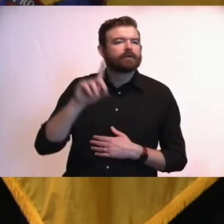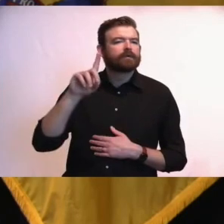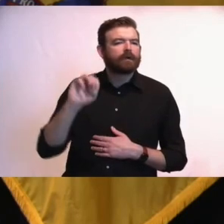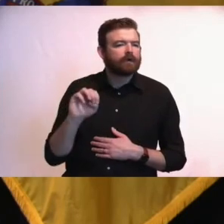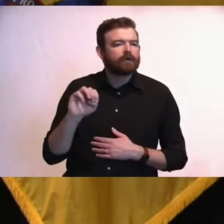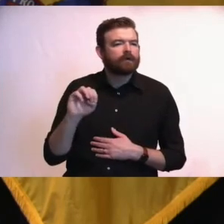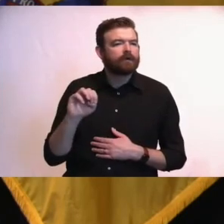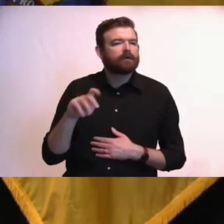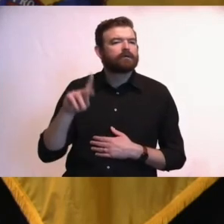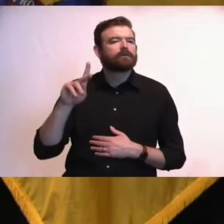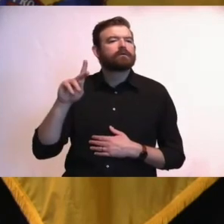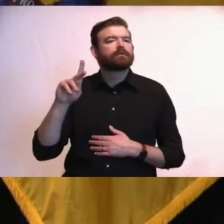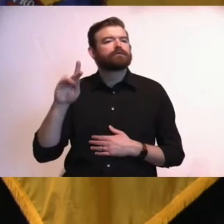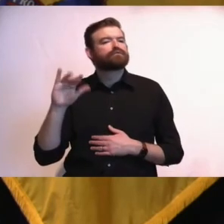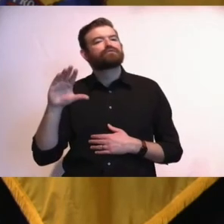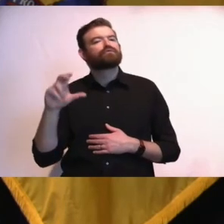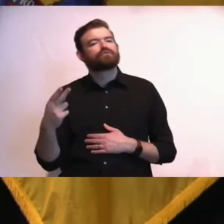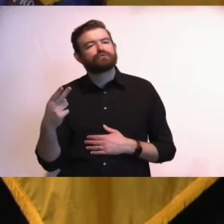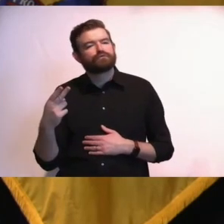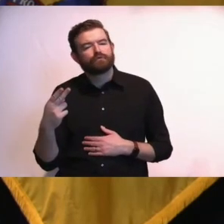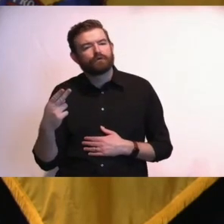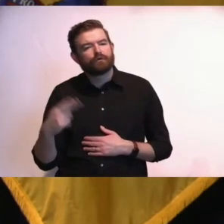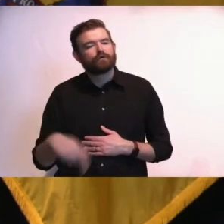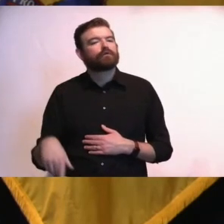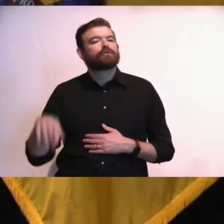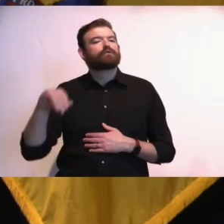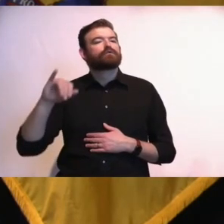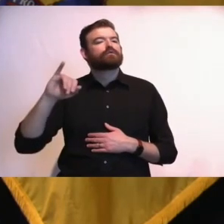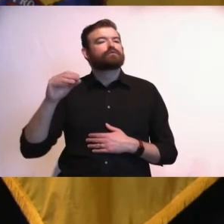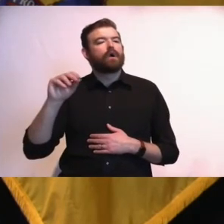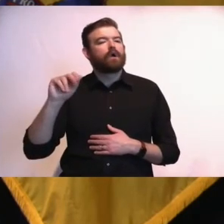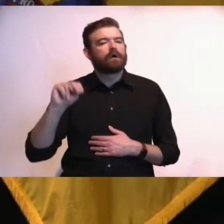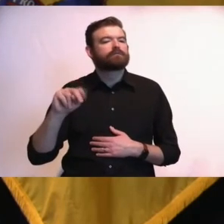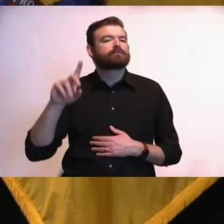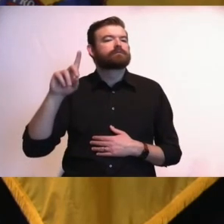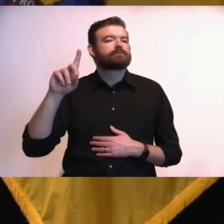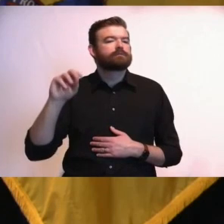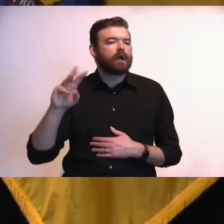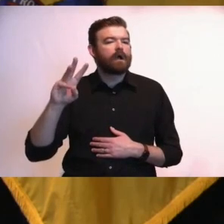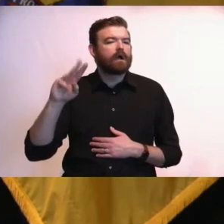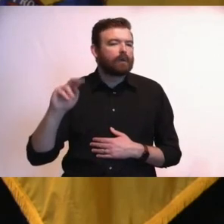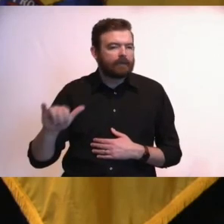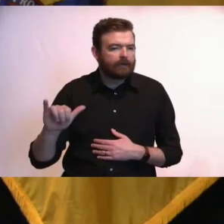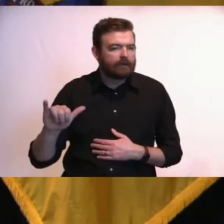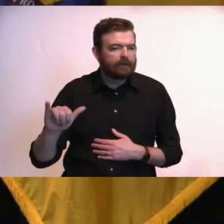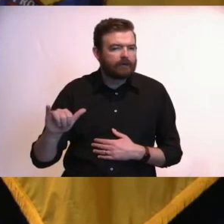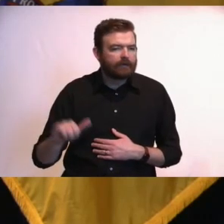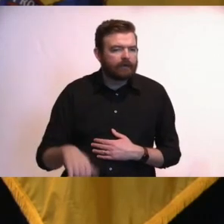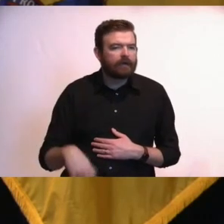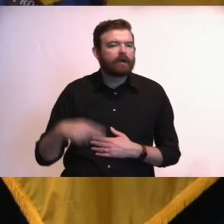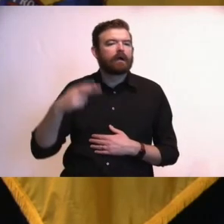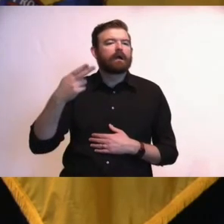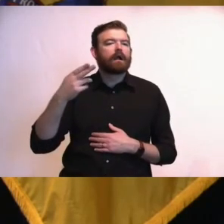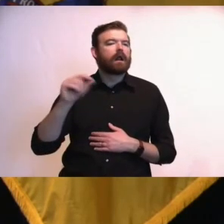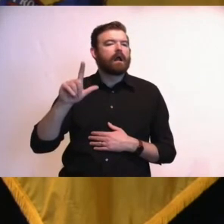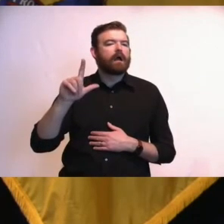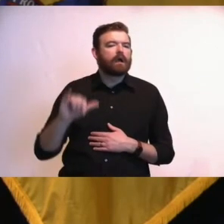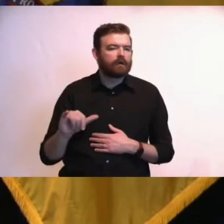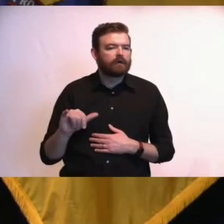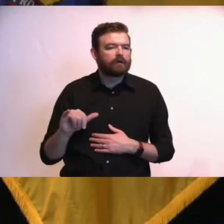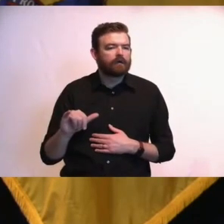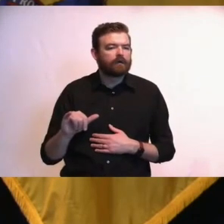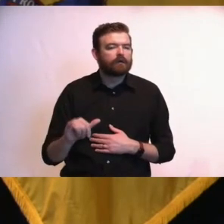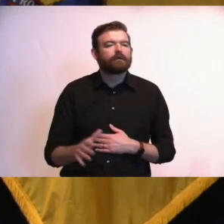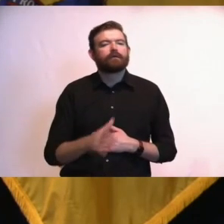Serena Damaso, Assemblywoman Joanne Downey, Assemblyman Jamel Holley, Assemblyman Eric Hotelling, Senator